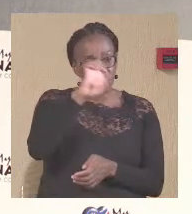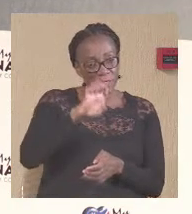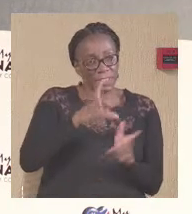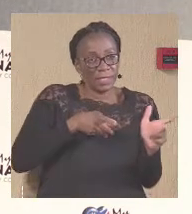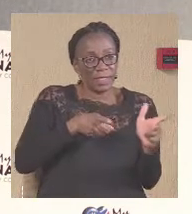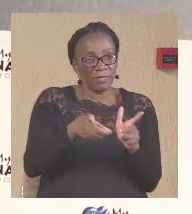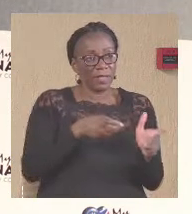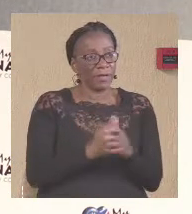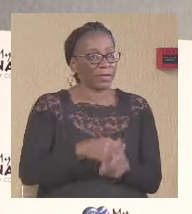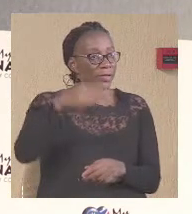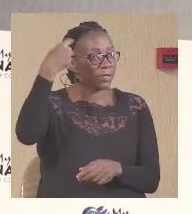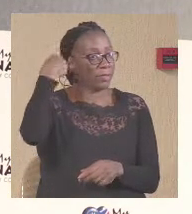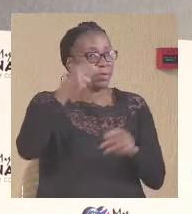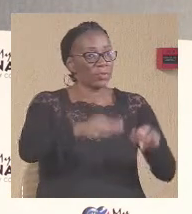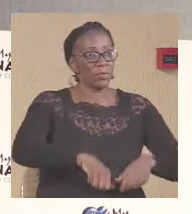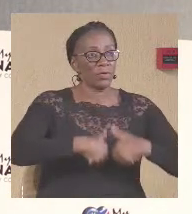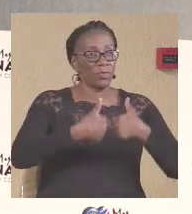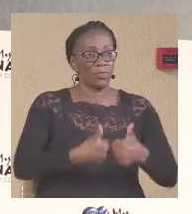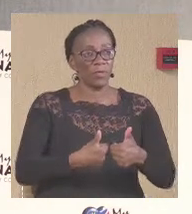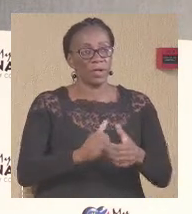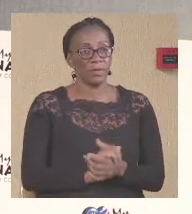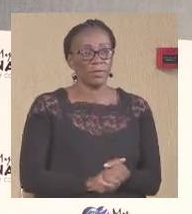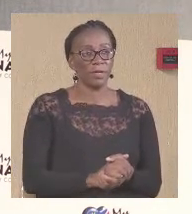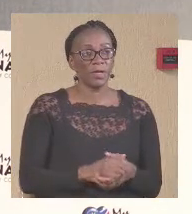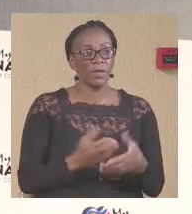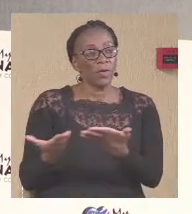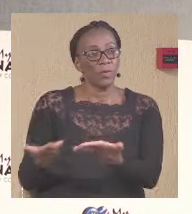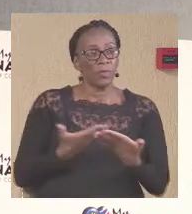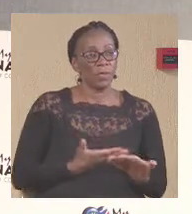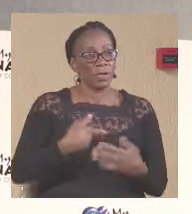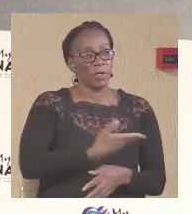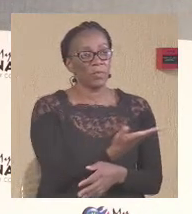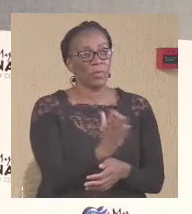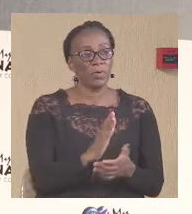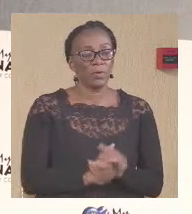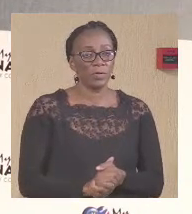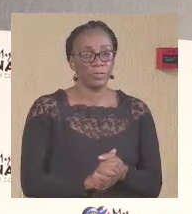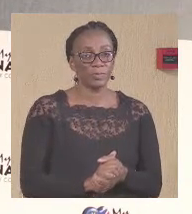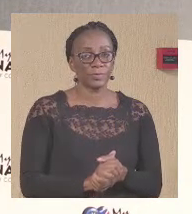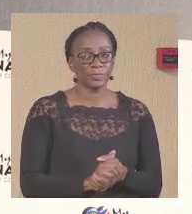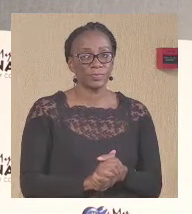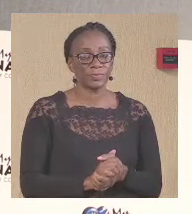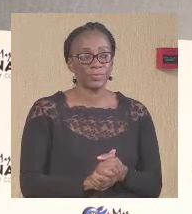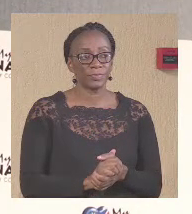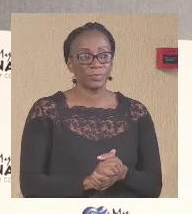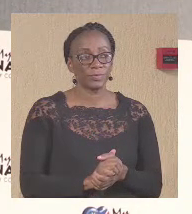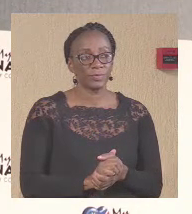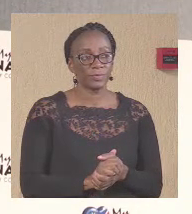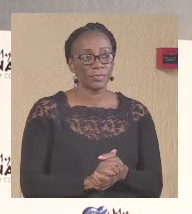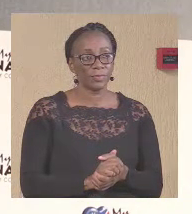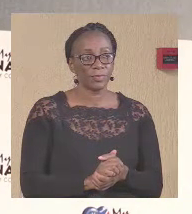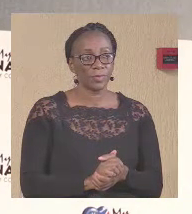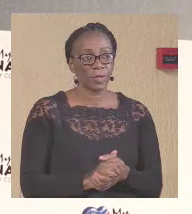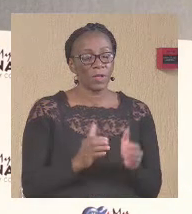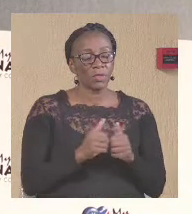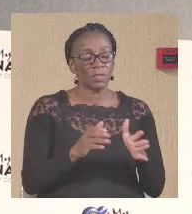in the Ministry of Health and Social Services. We would like to welcome you all as our panelists today. With no further ado, I would